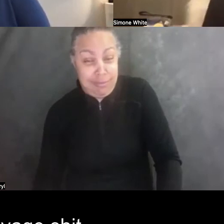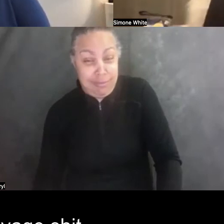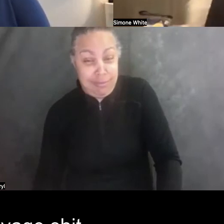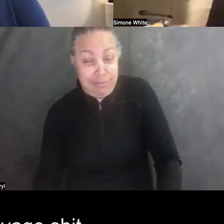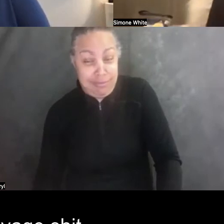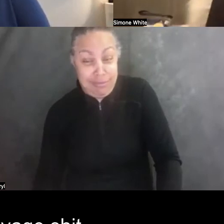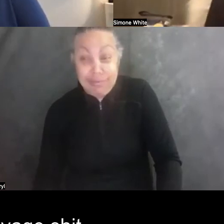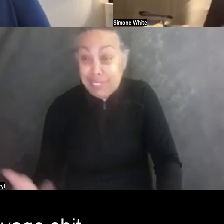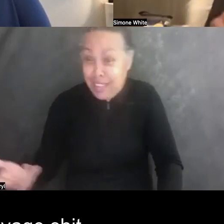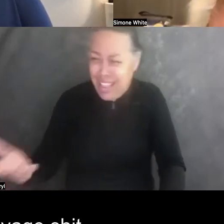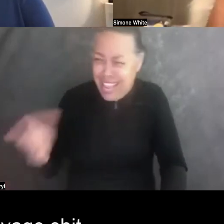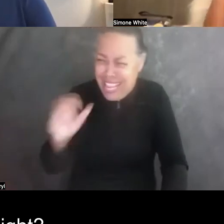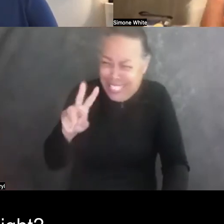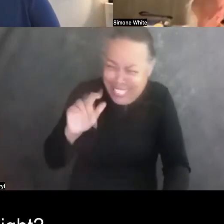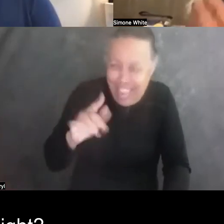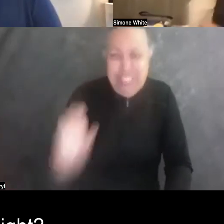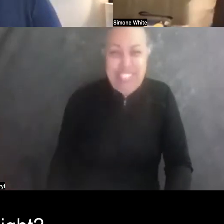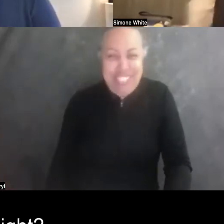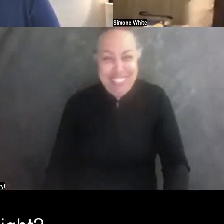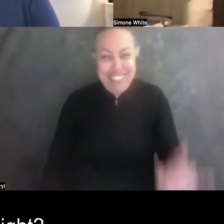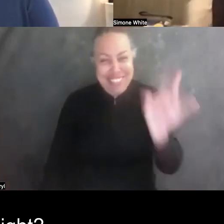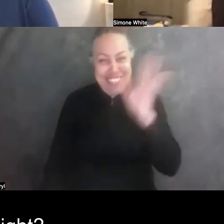That's some savage shit.